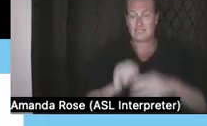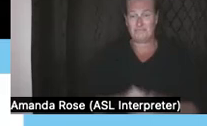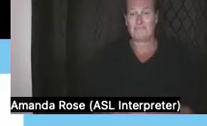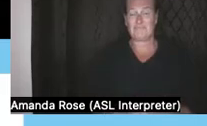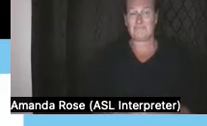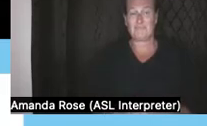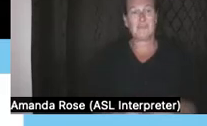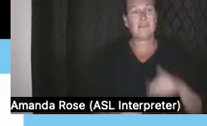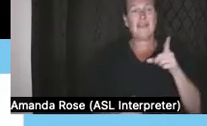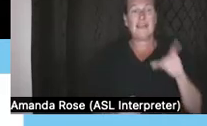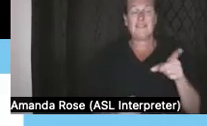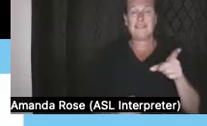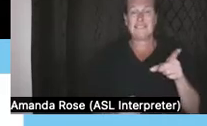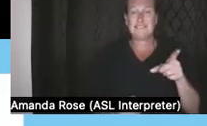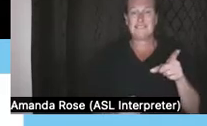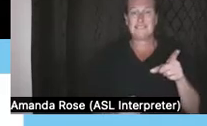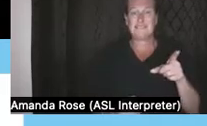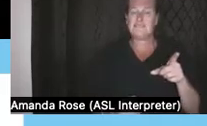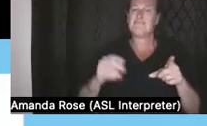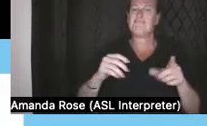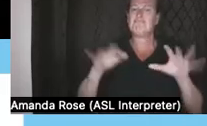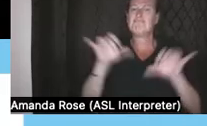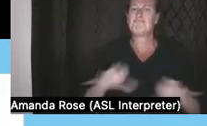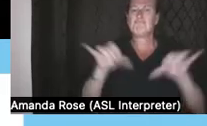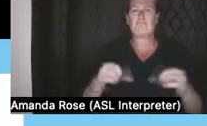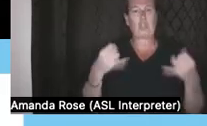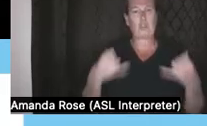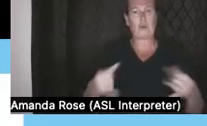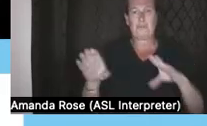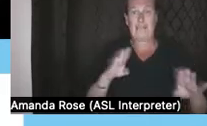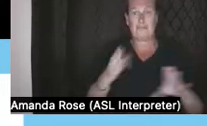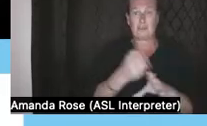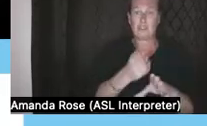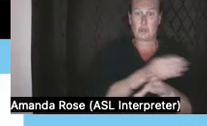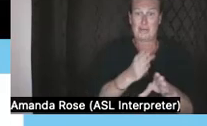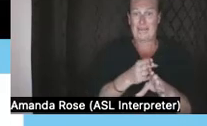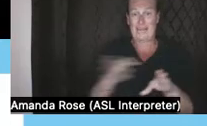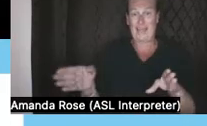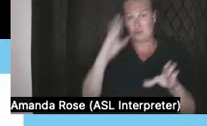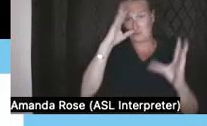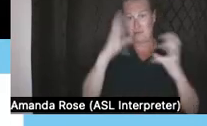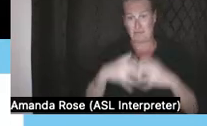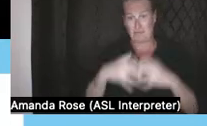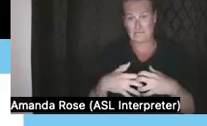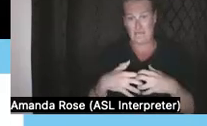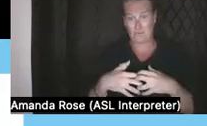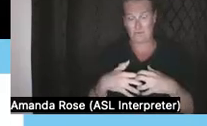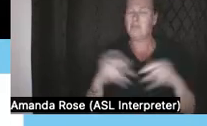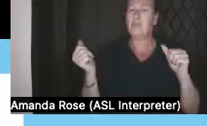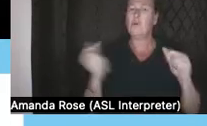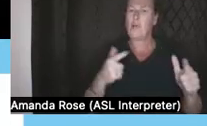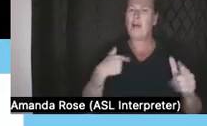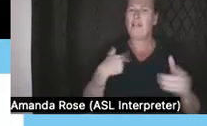So this is a pattern of occurring behavior during and after meltdown. So we all have our own escalation cycle